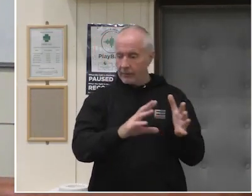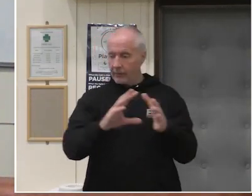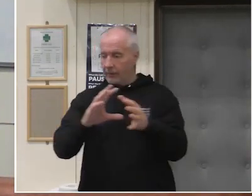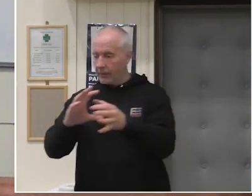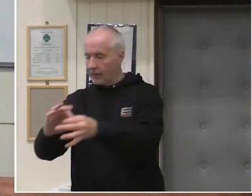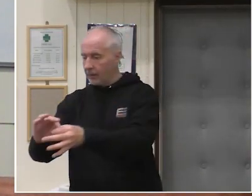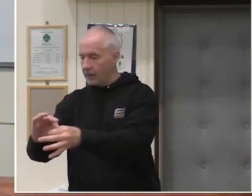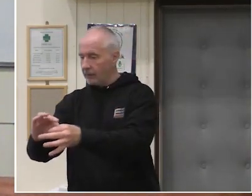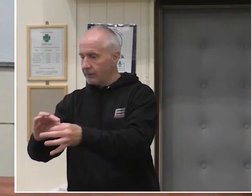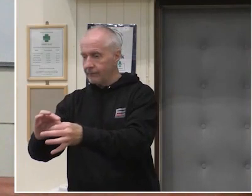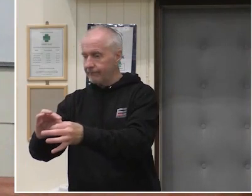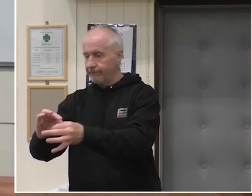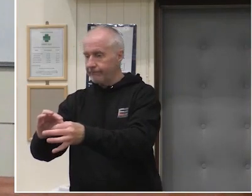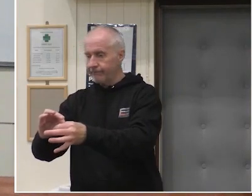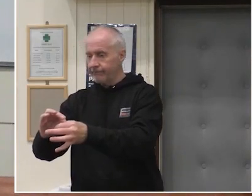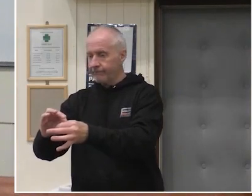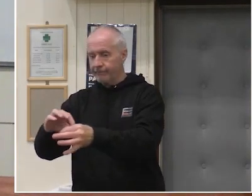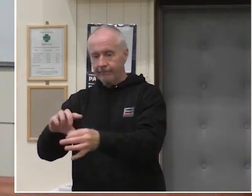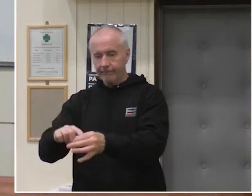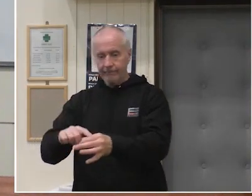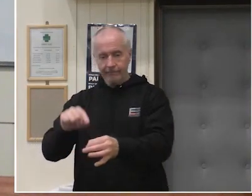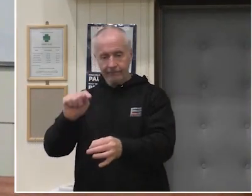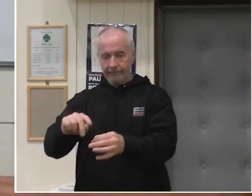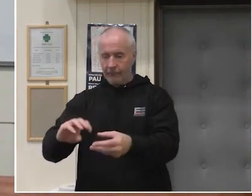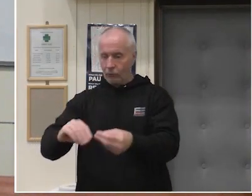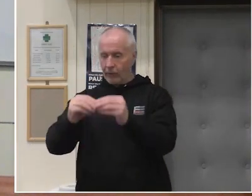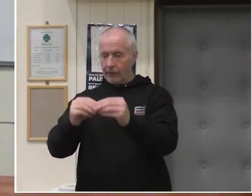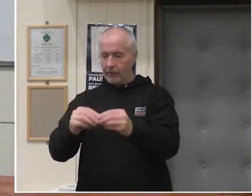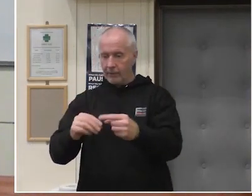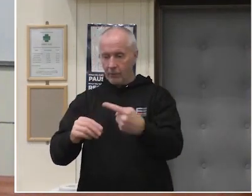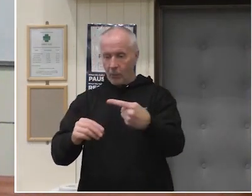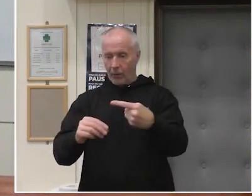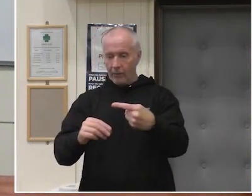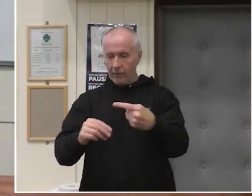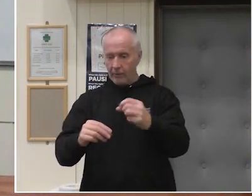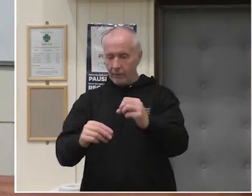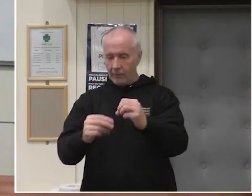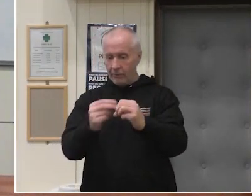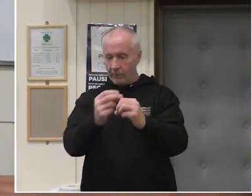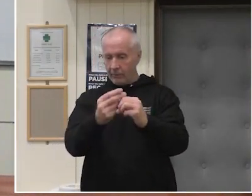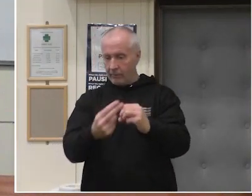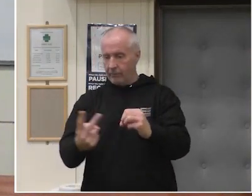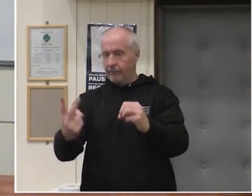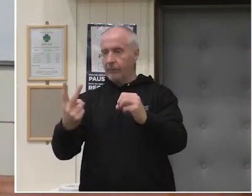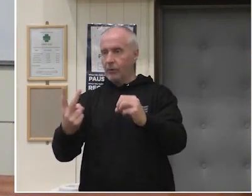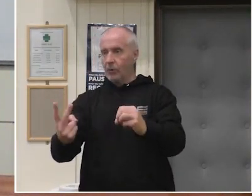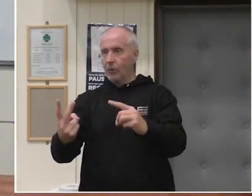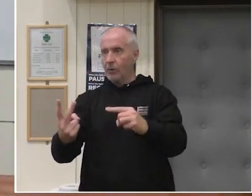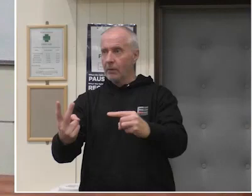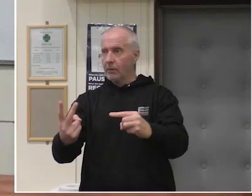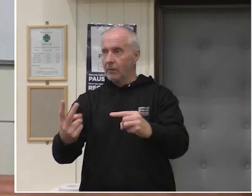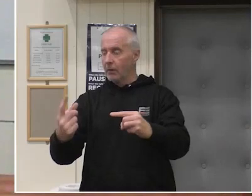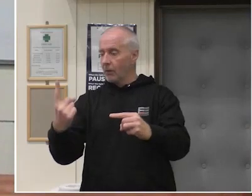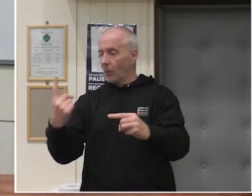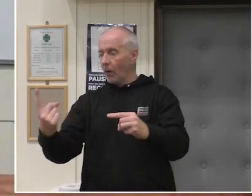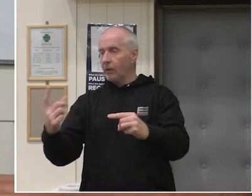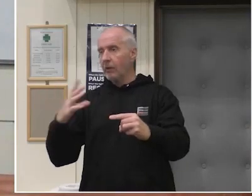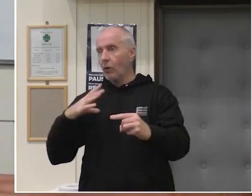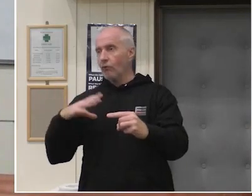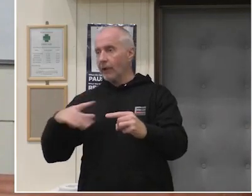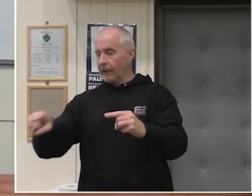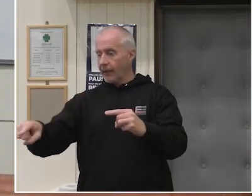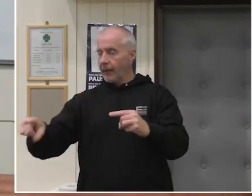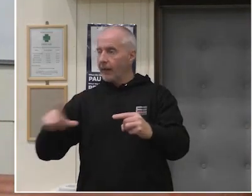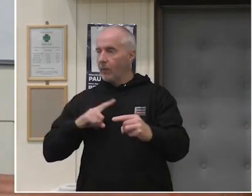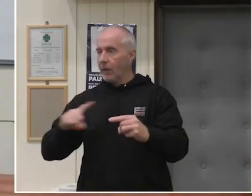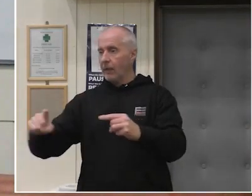has to create two photons from itself. One of the photons can already exist because of this magnetic field. So what we